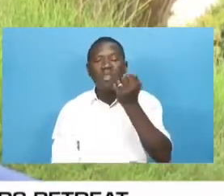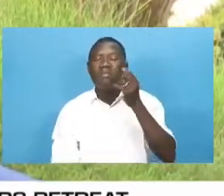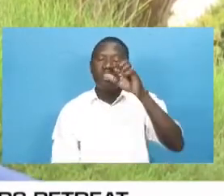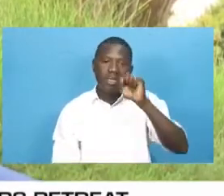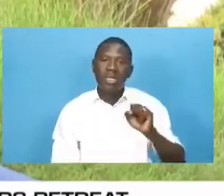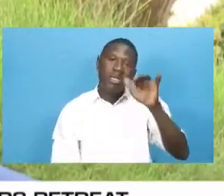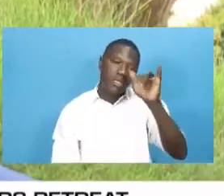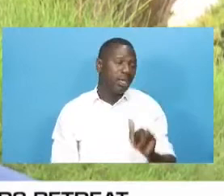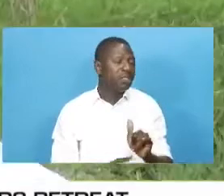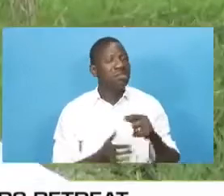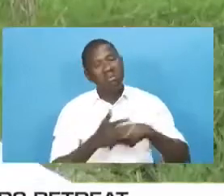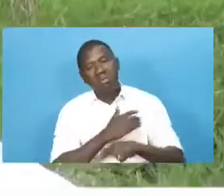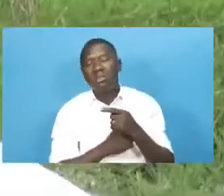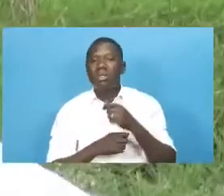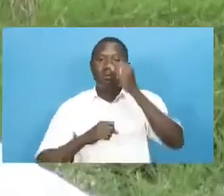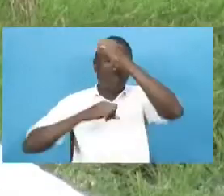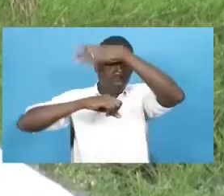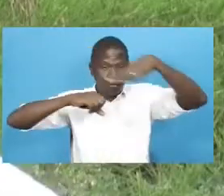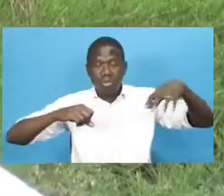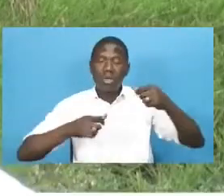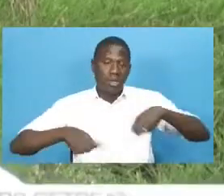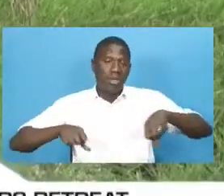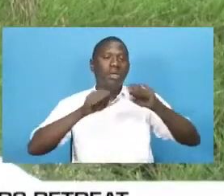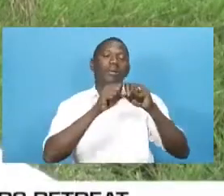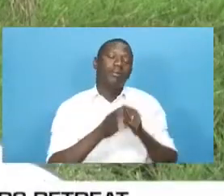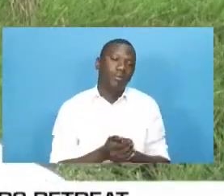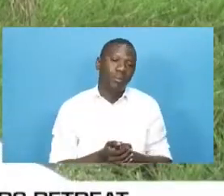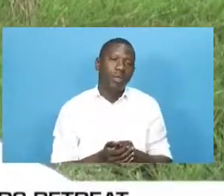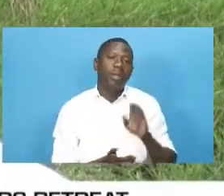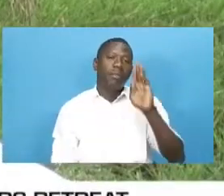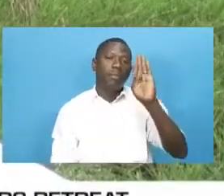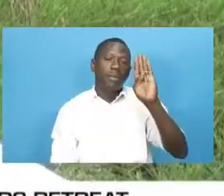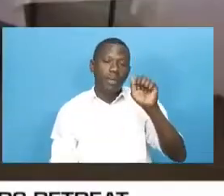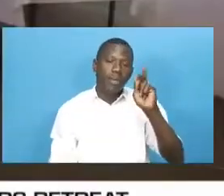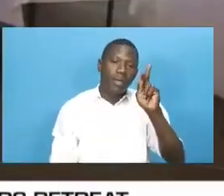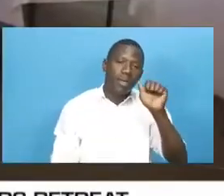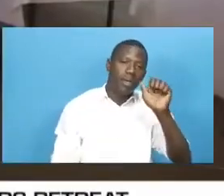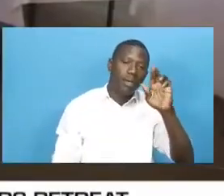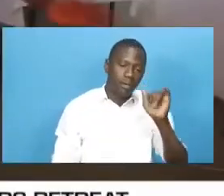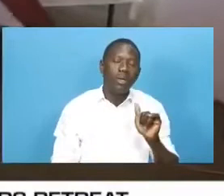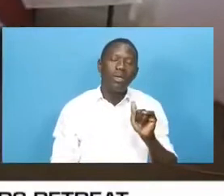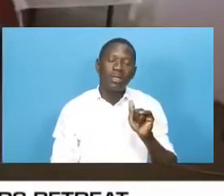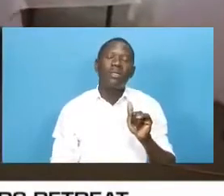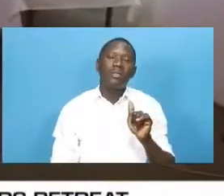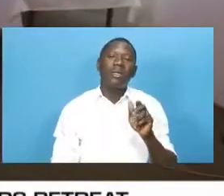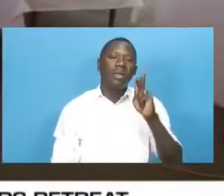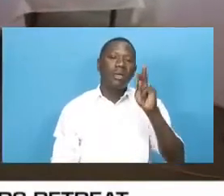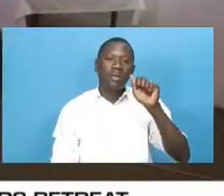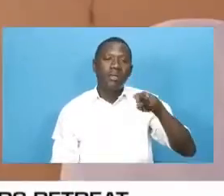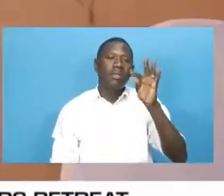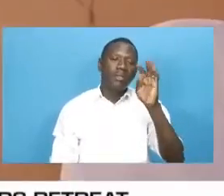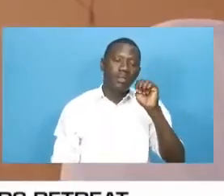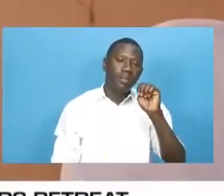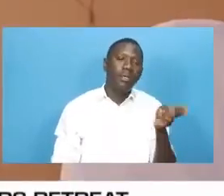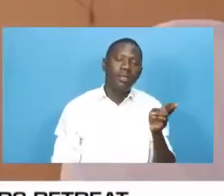energy sector. Bakary LM Kante, NAWEX Group Projects and Planning Director, believe the successful implementation of the NAMA